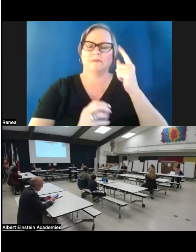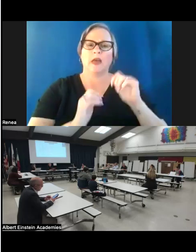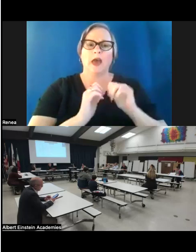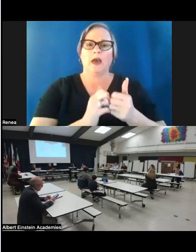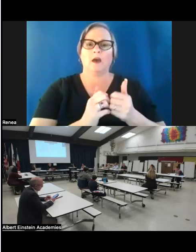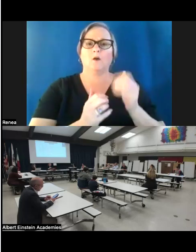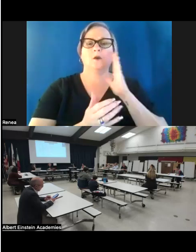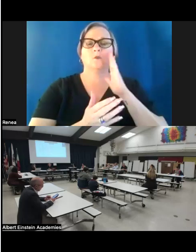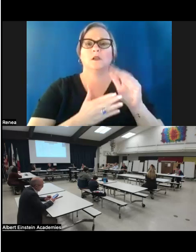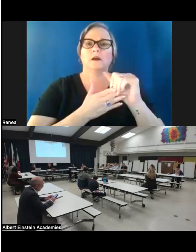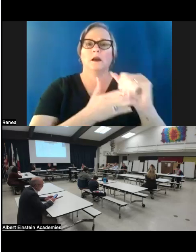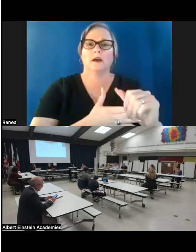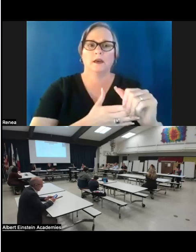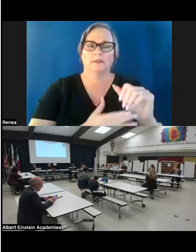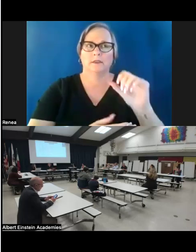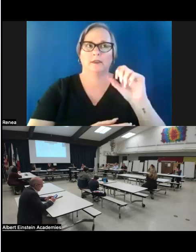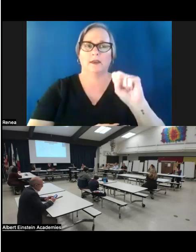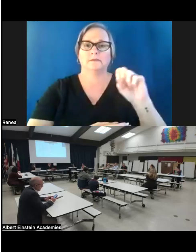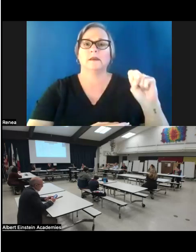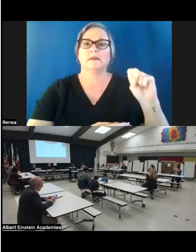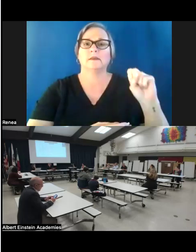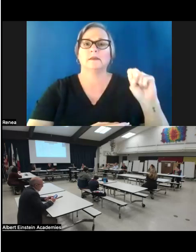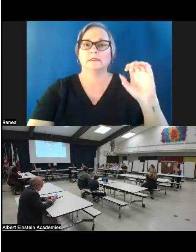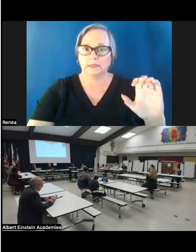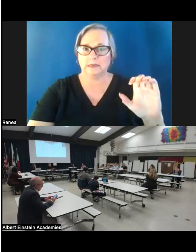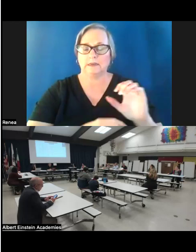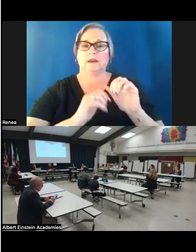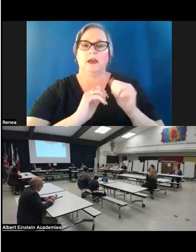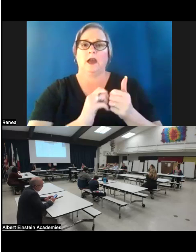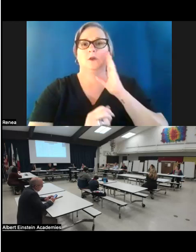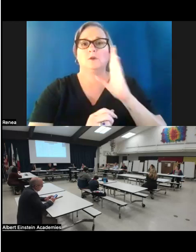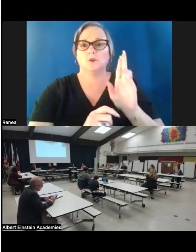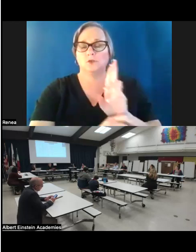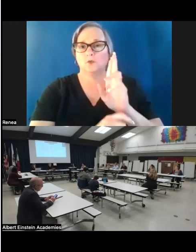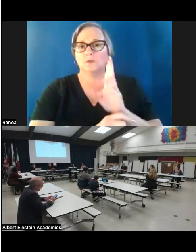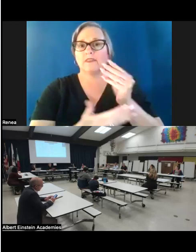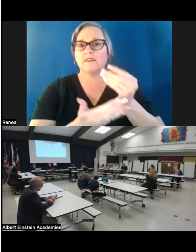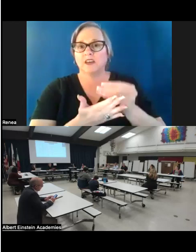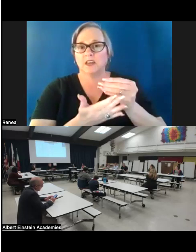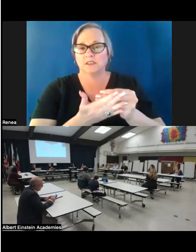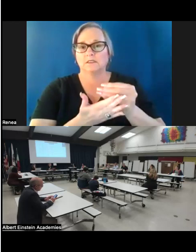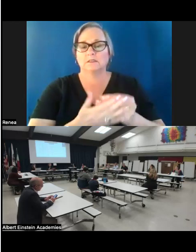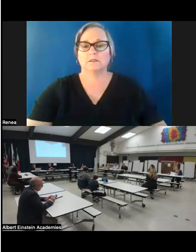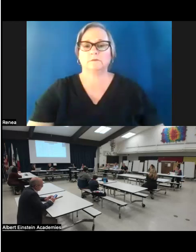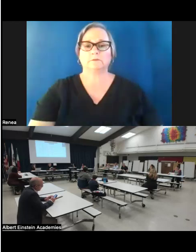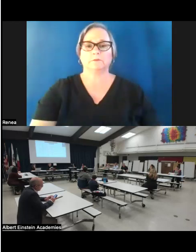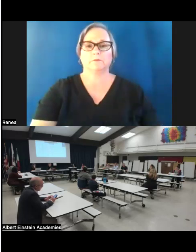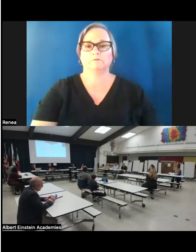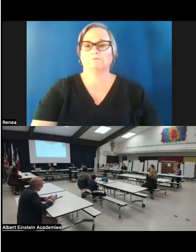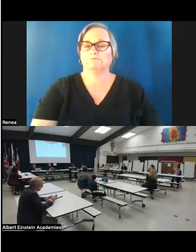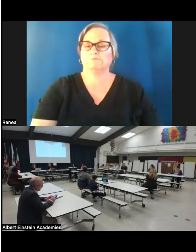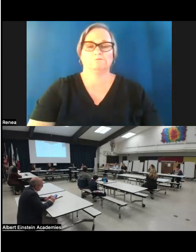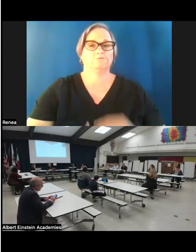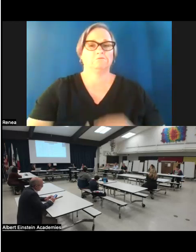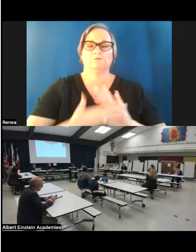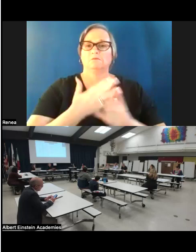is using the funds wisely. And then we have a little spot at the very bottom to say,